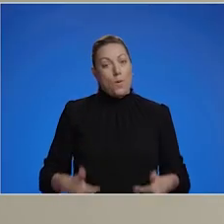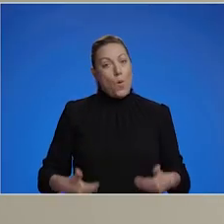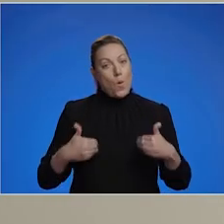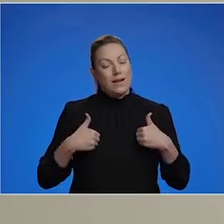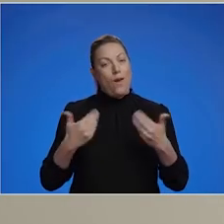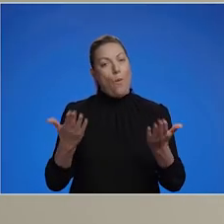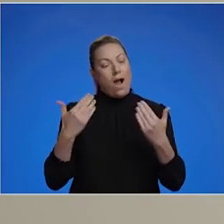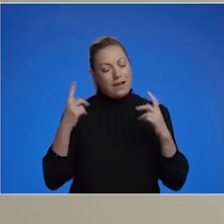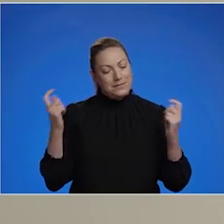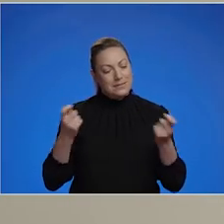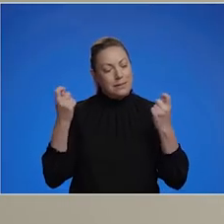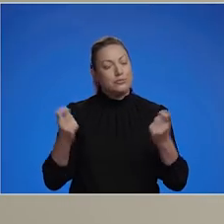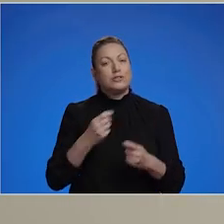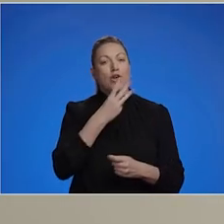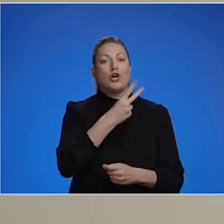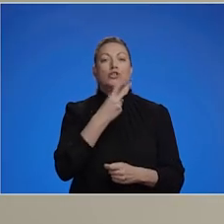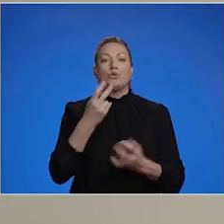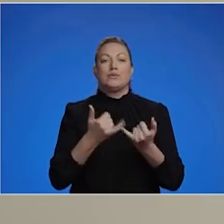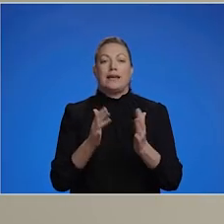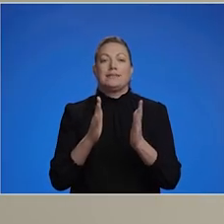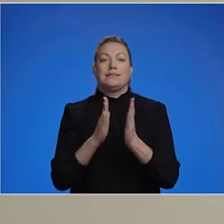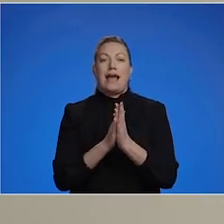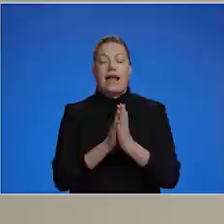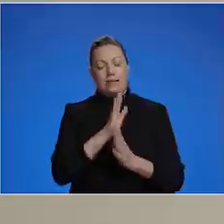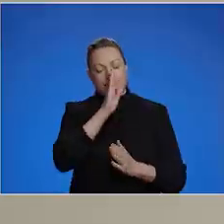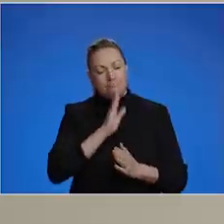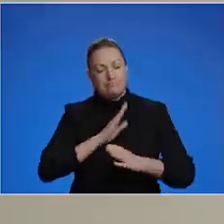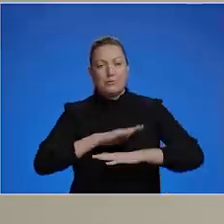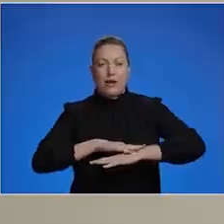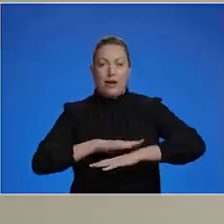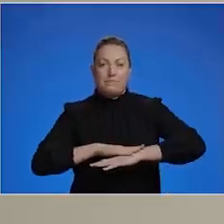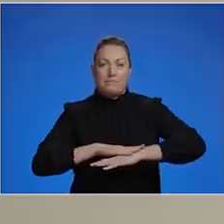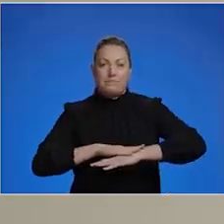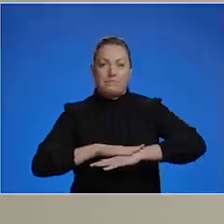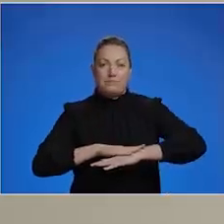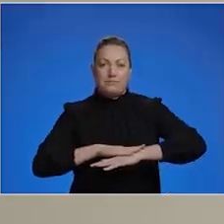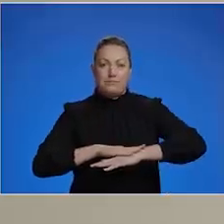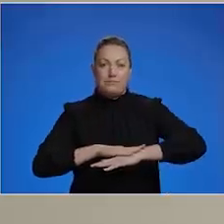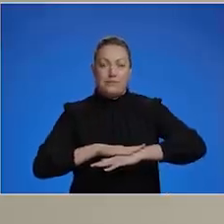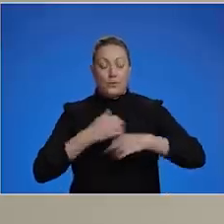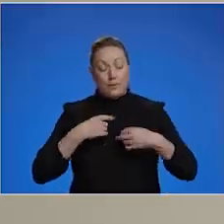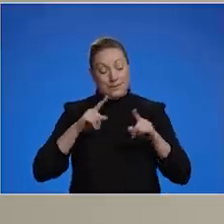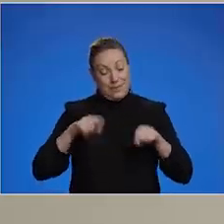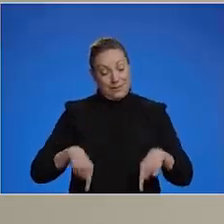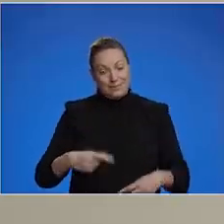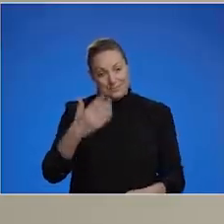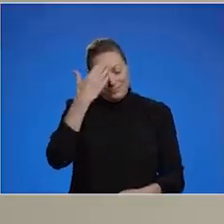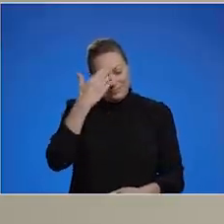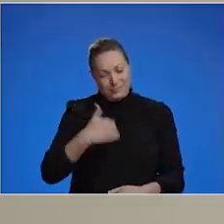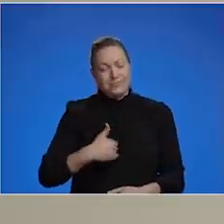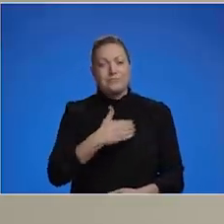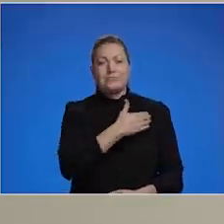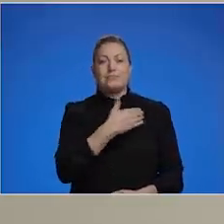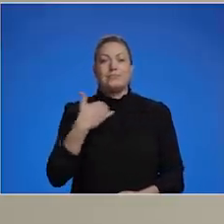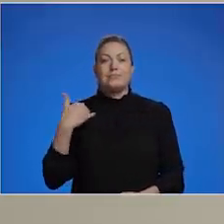Good morning and welcome to the celebration of the 32nd Sunday in Ordinary Time. Let us begin in the name of the